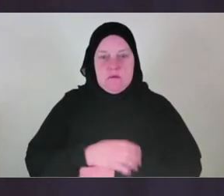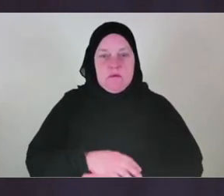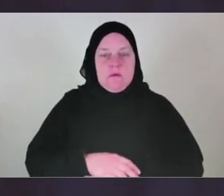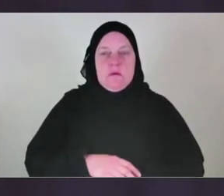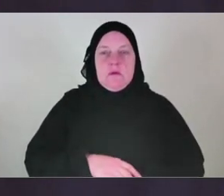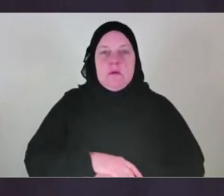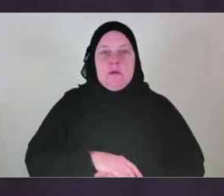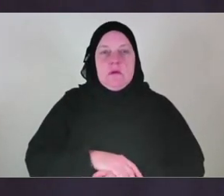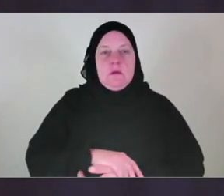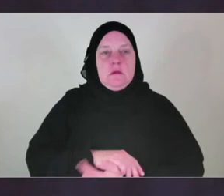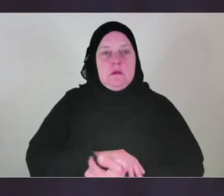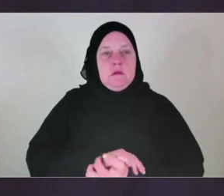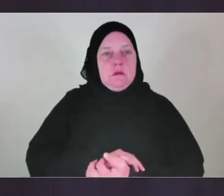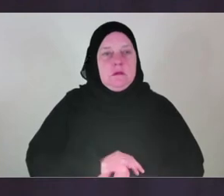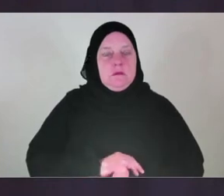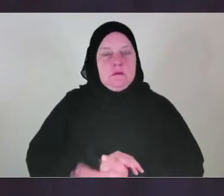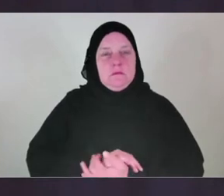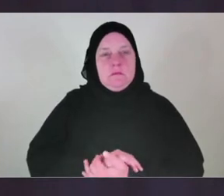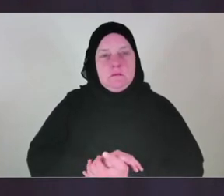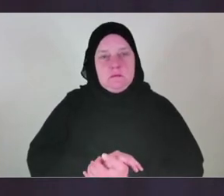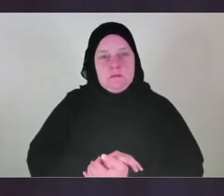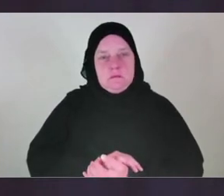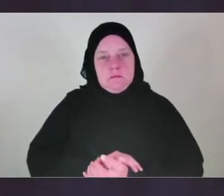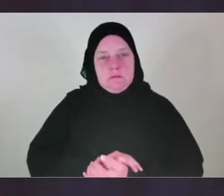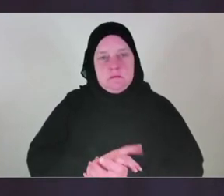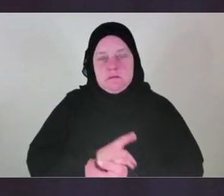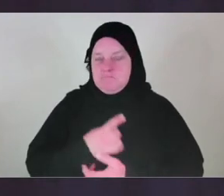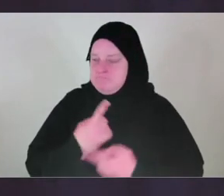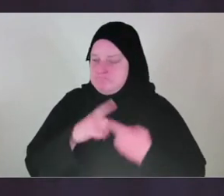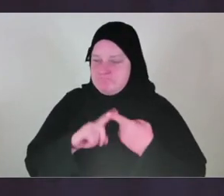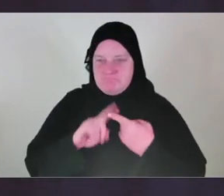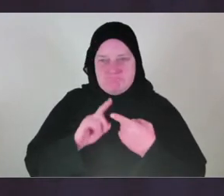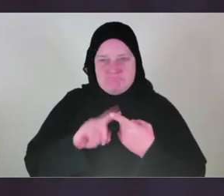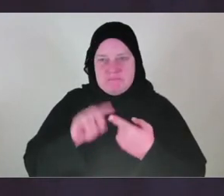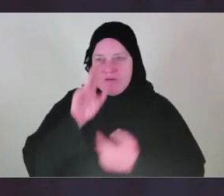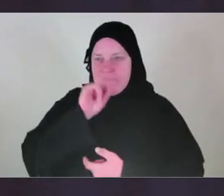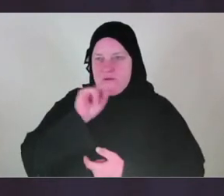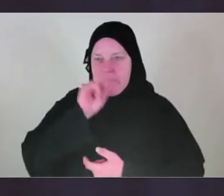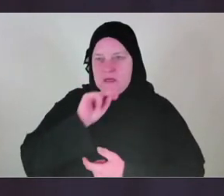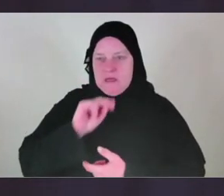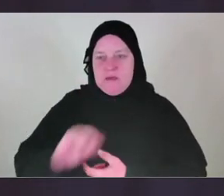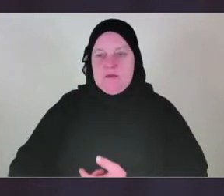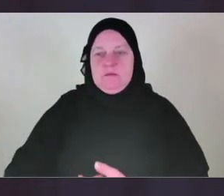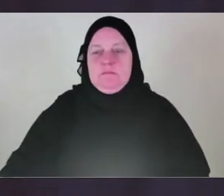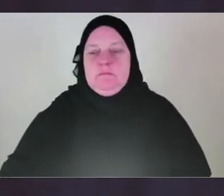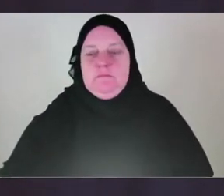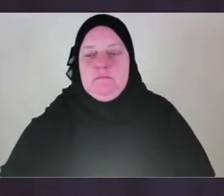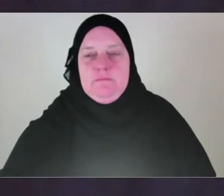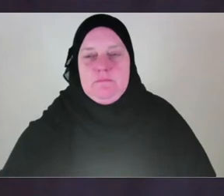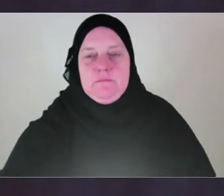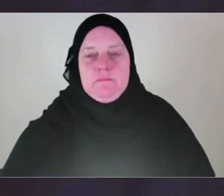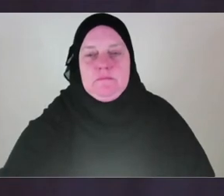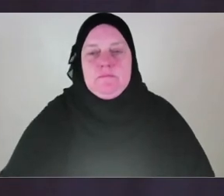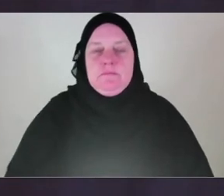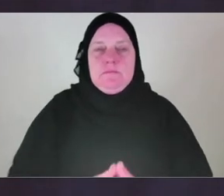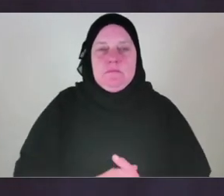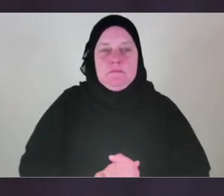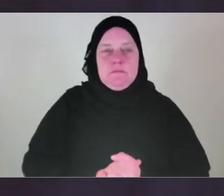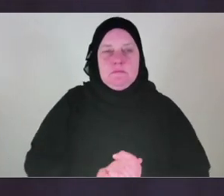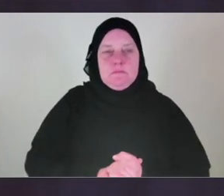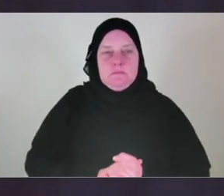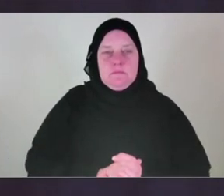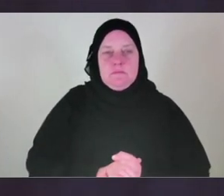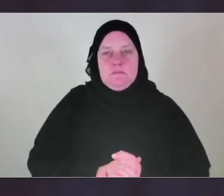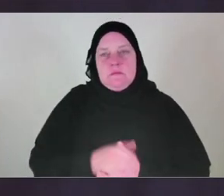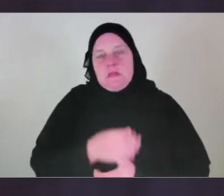And we say Ba'du Shab, still a youth. Some people haven't even. They probably finished their